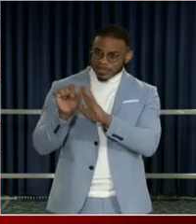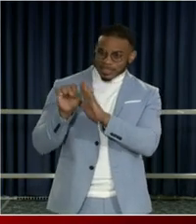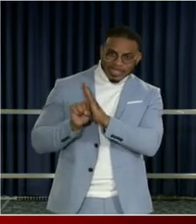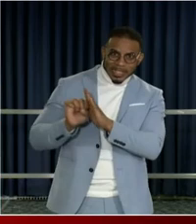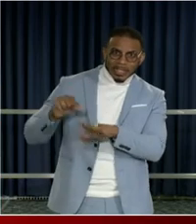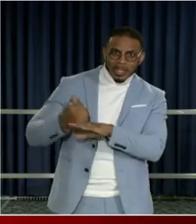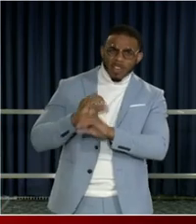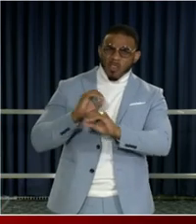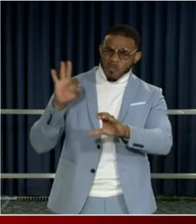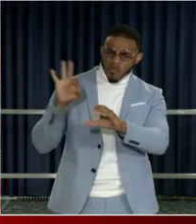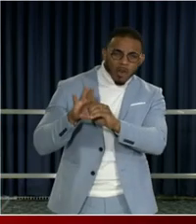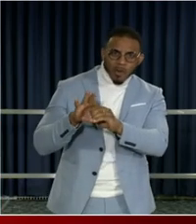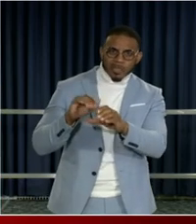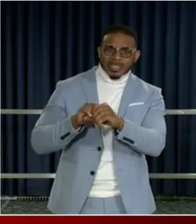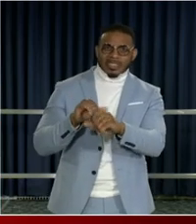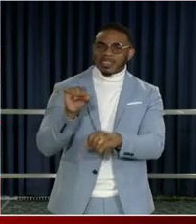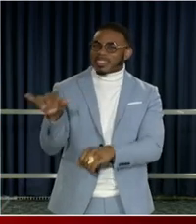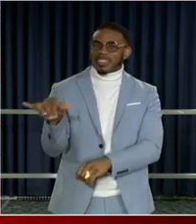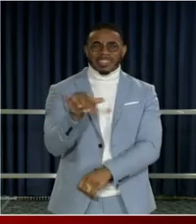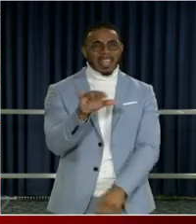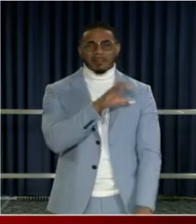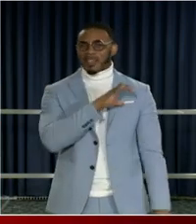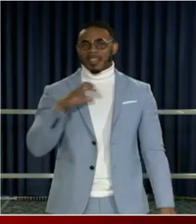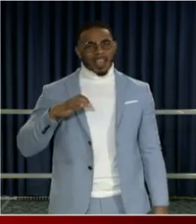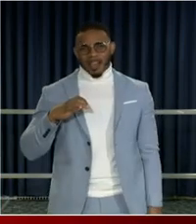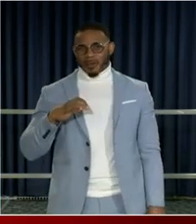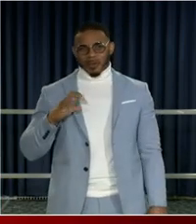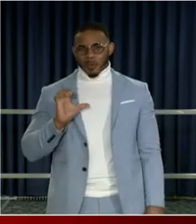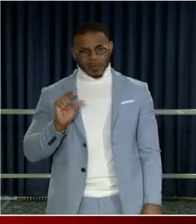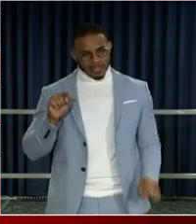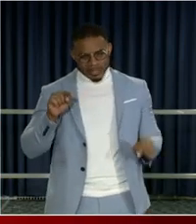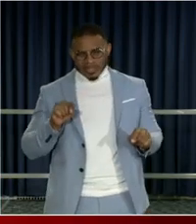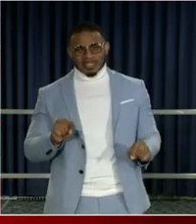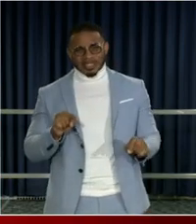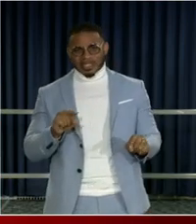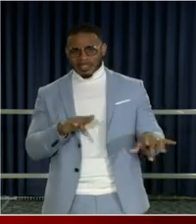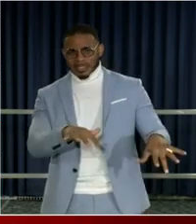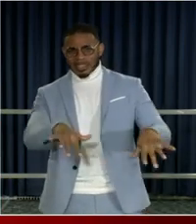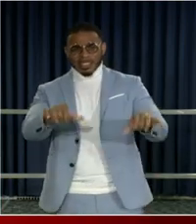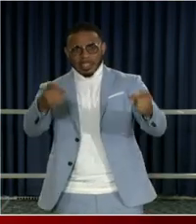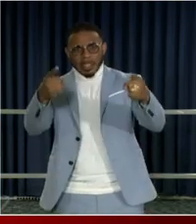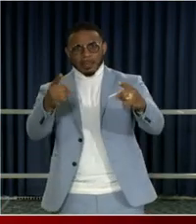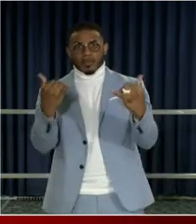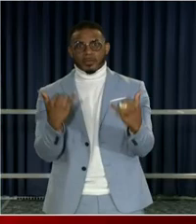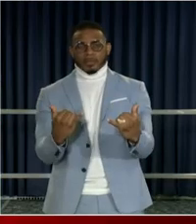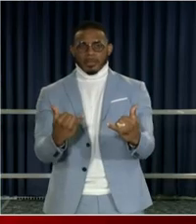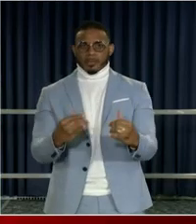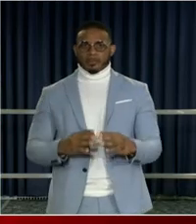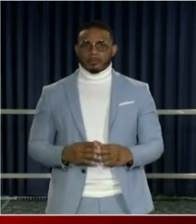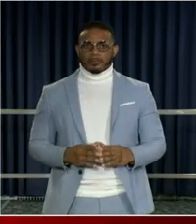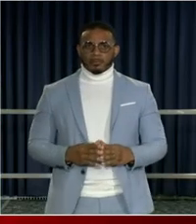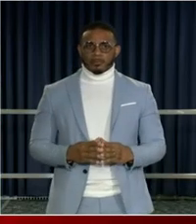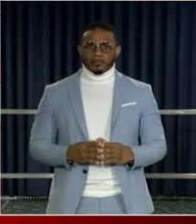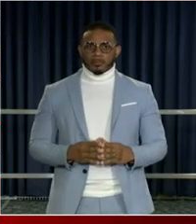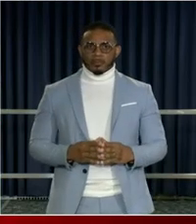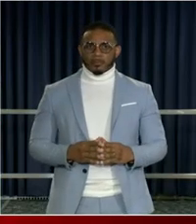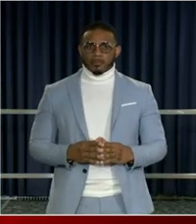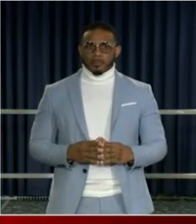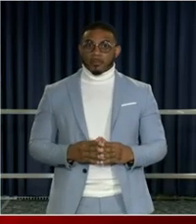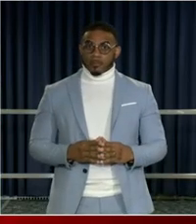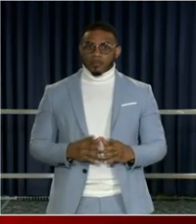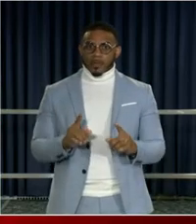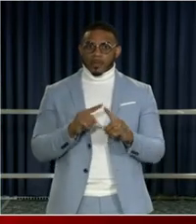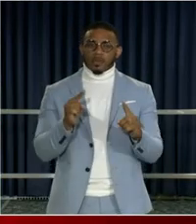no votes in the same Congress where this siege took place today. To